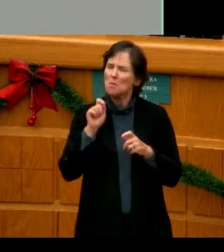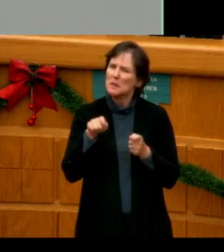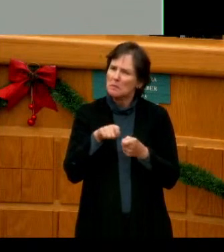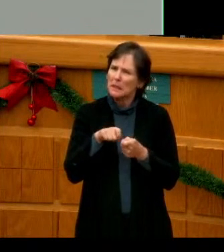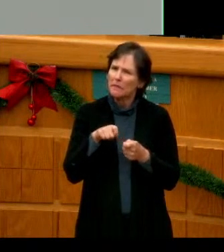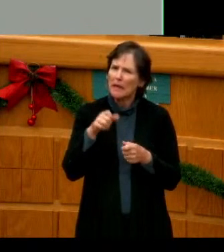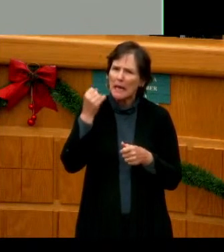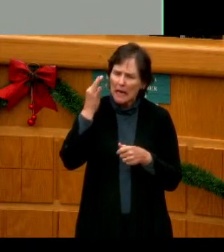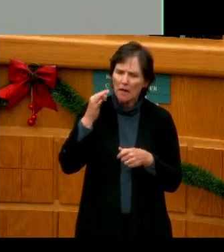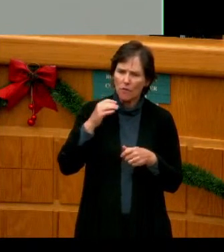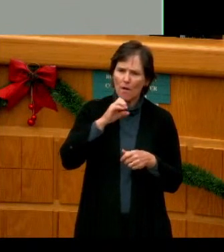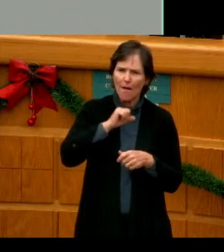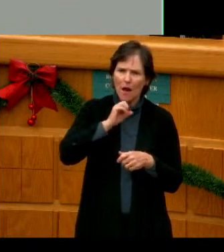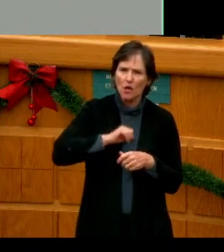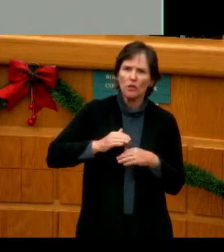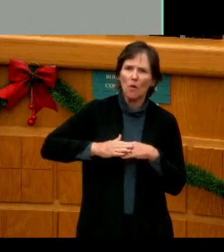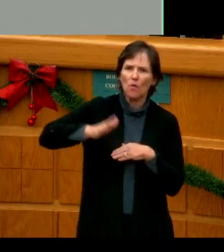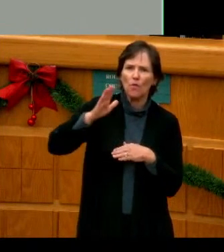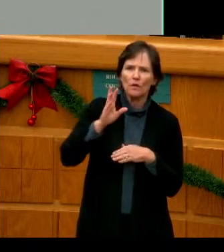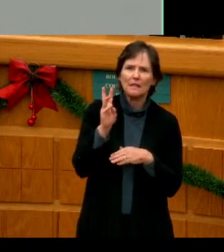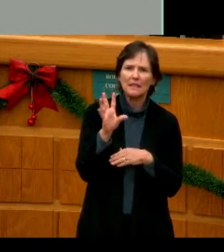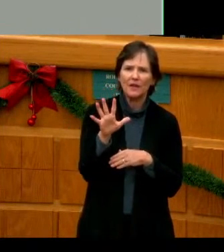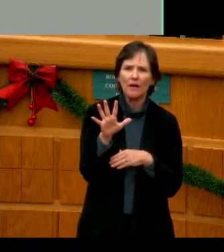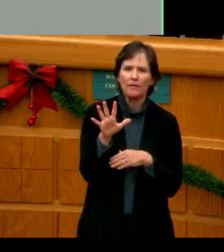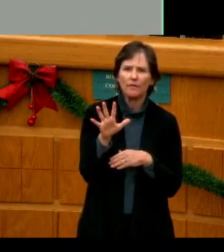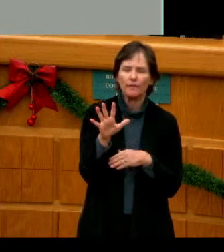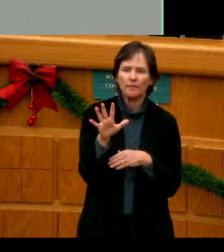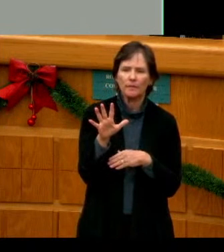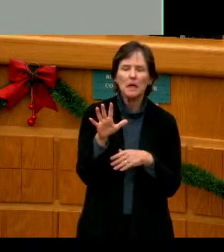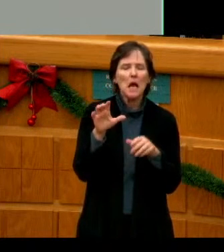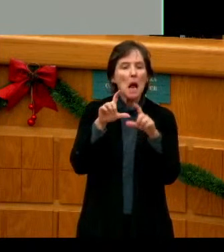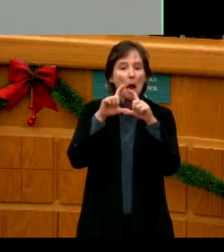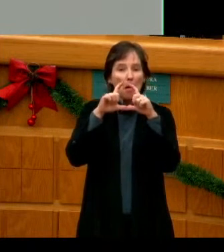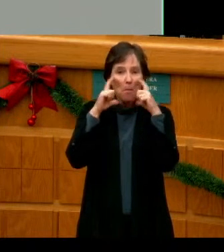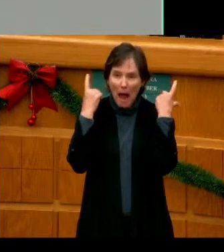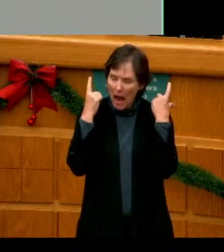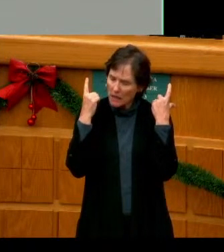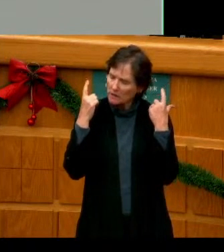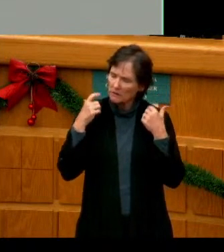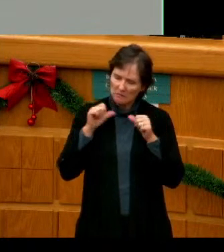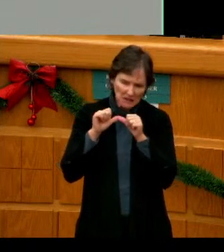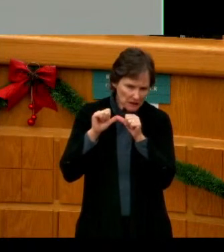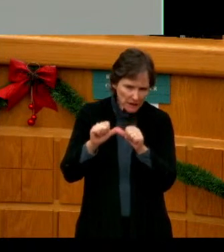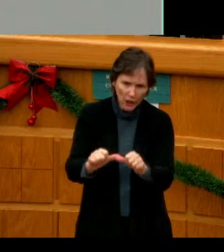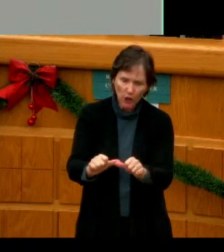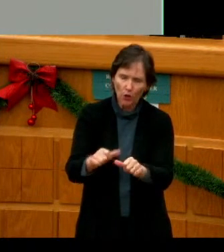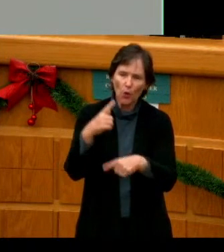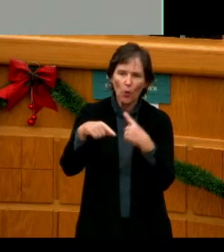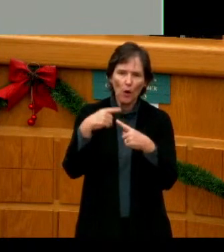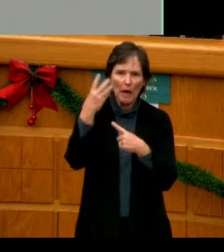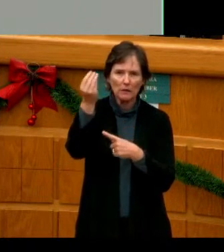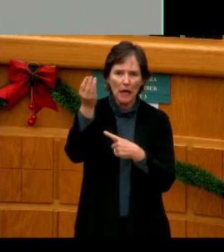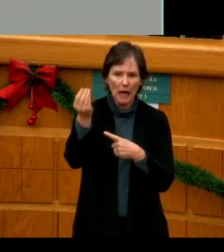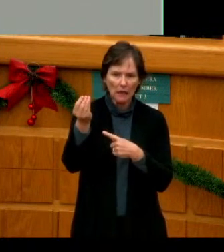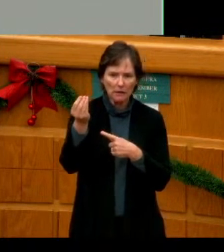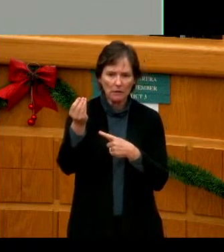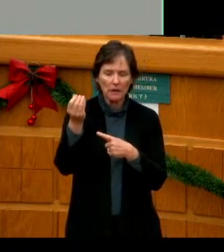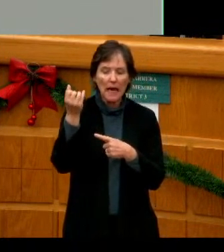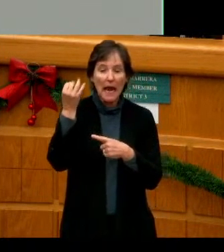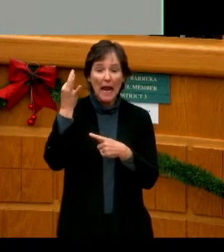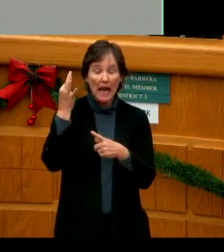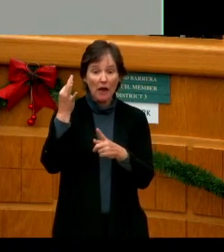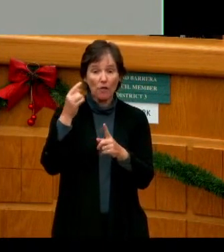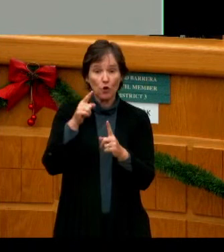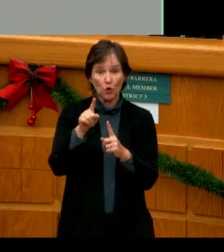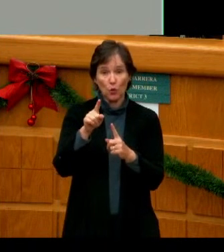over 65. Face coverings and social distancing rules are still in place. You're encouraged to isolate